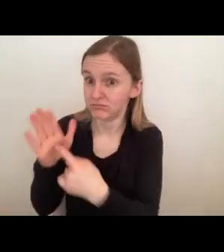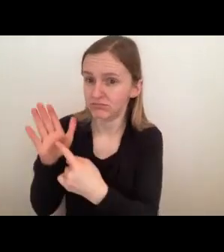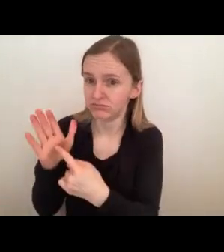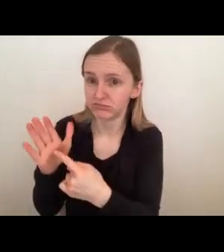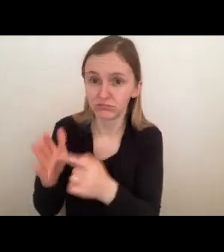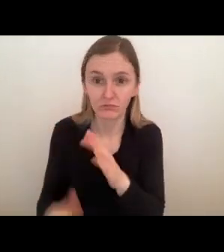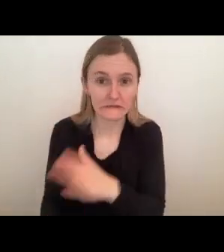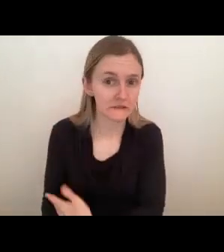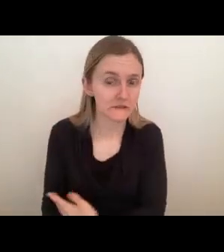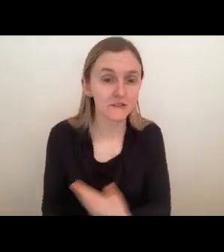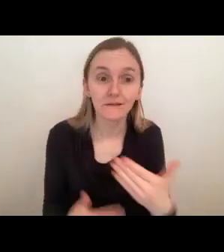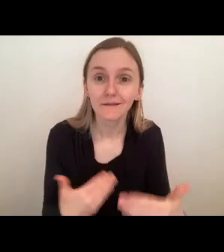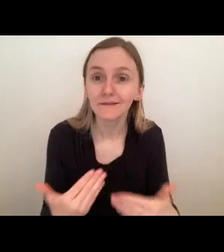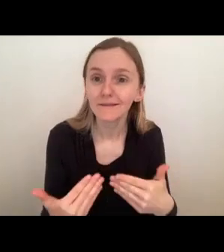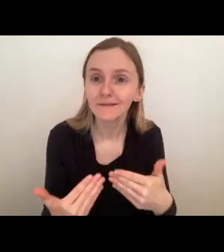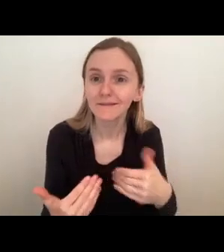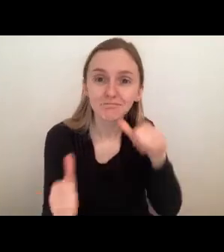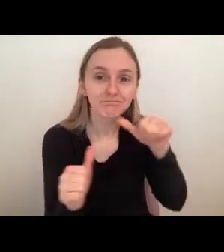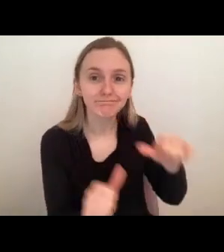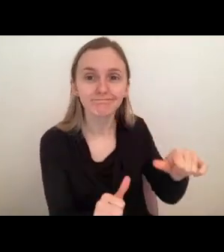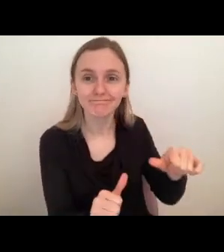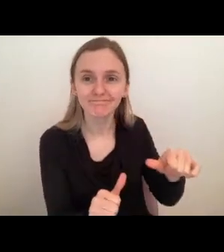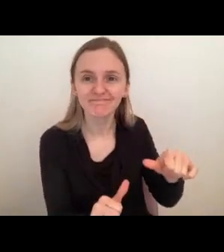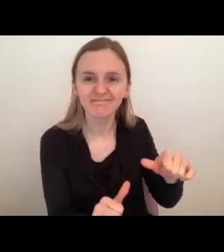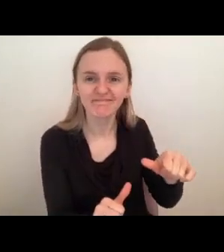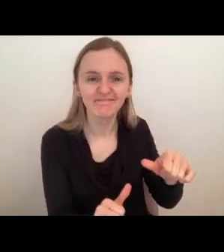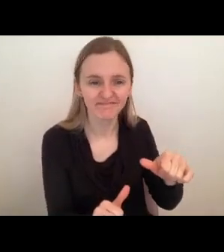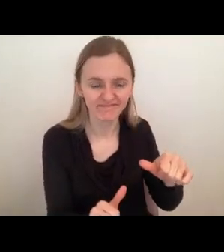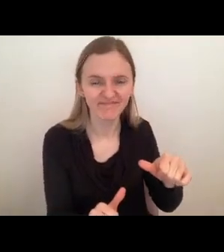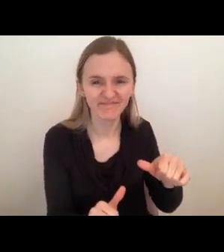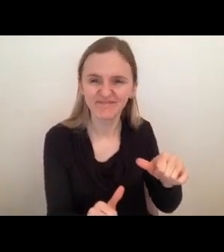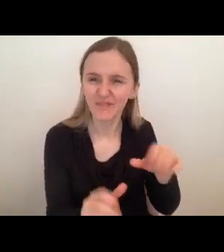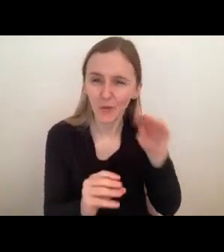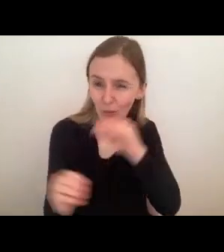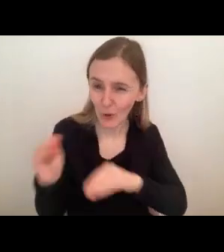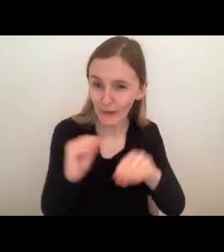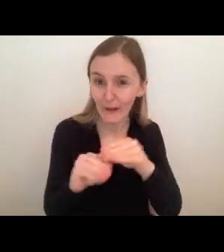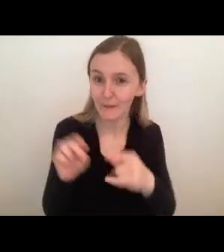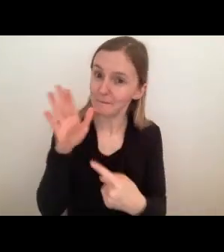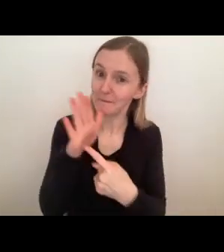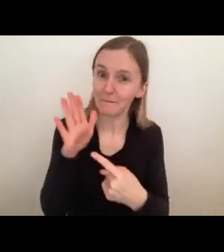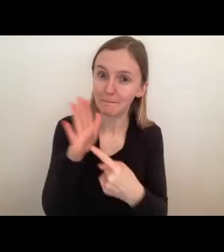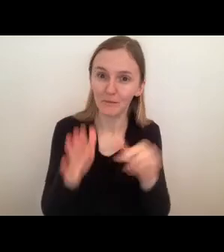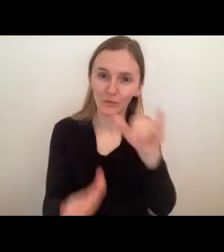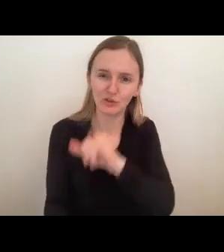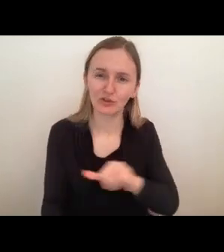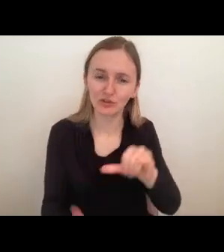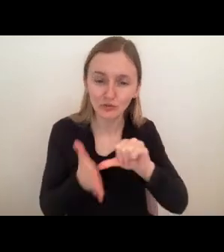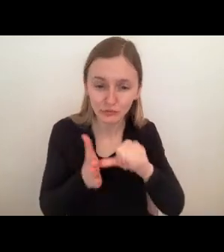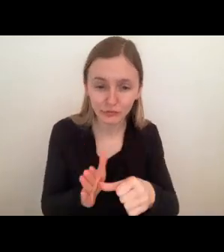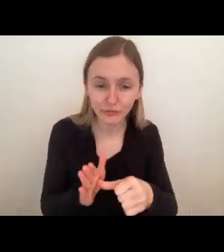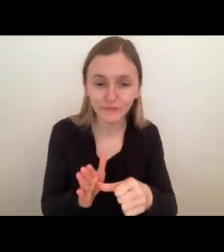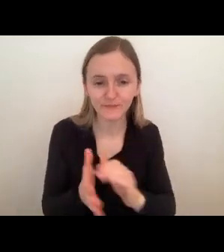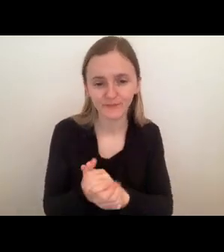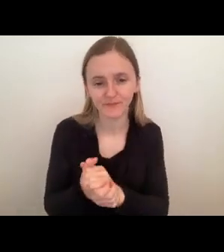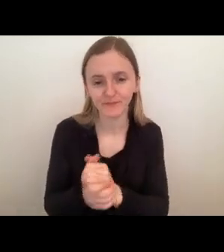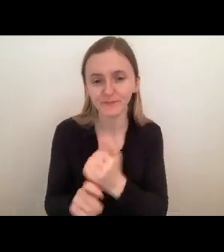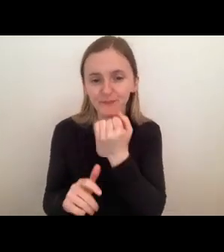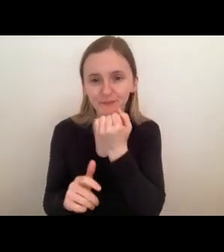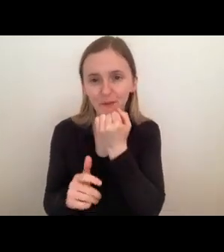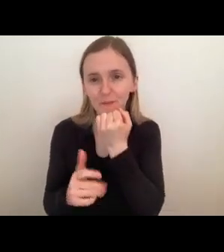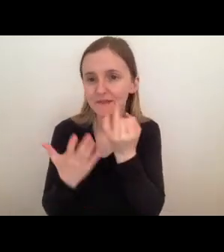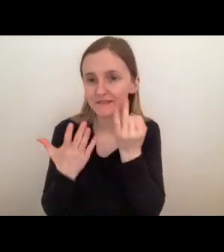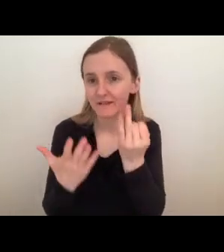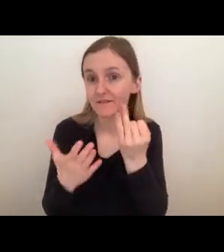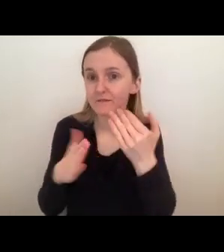to do rather than doing what is the priority. Task initiation, so actually being able to start a